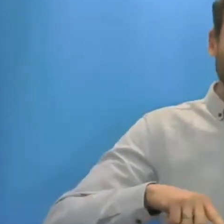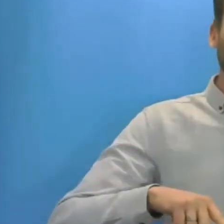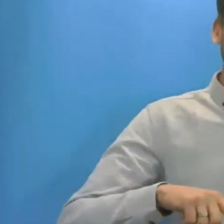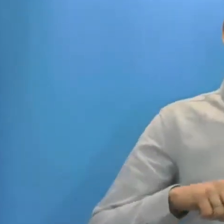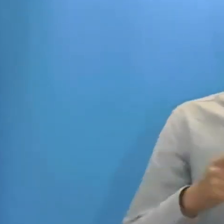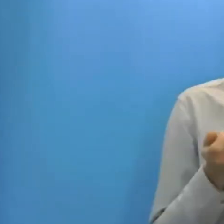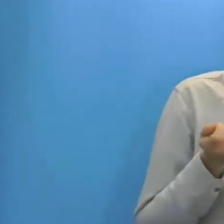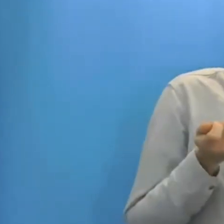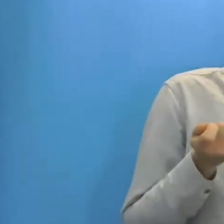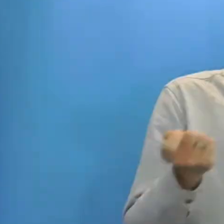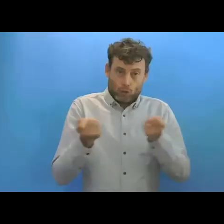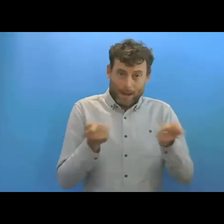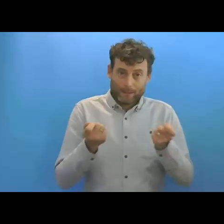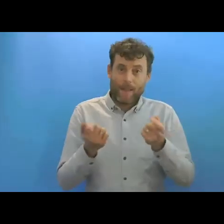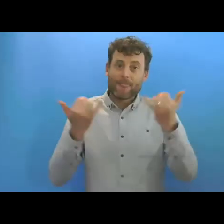Festival.